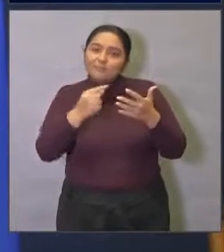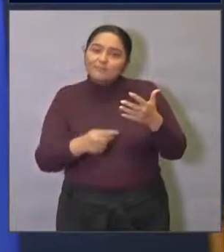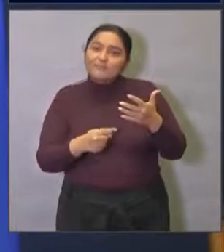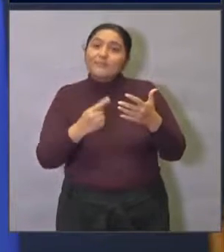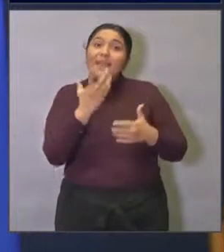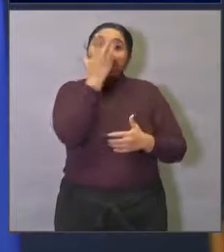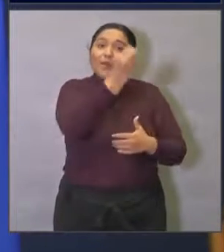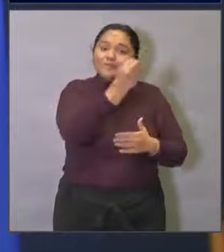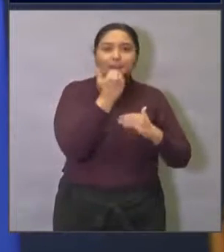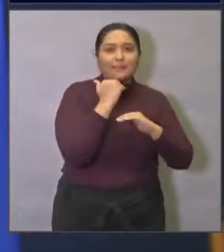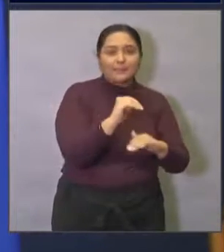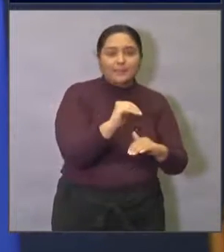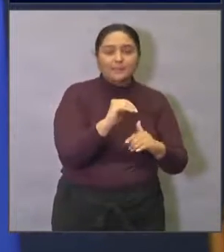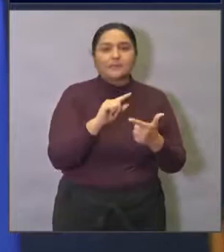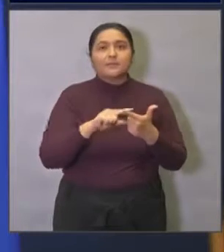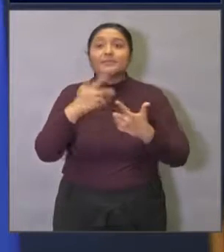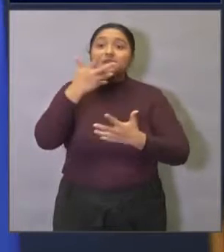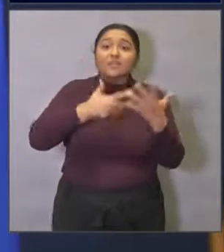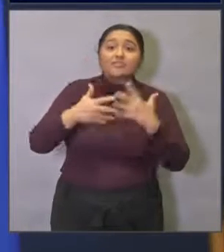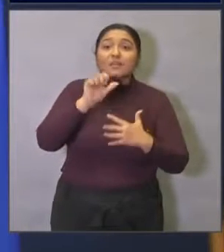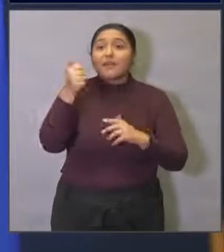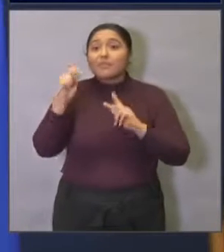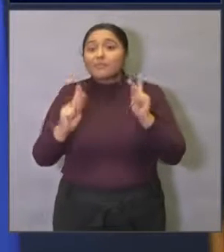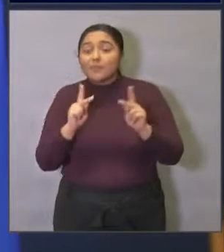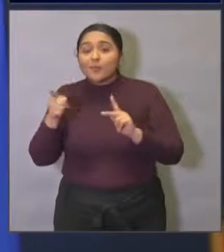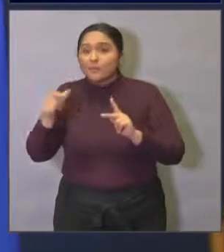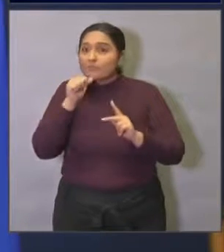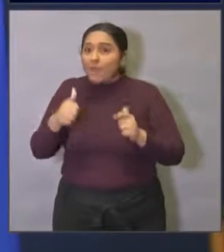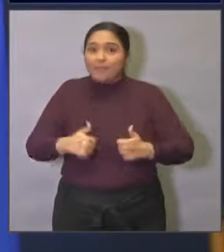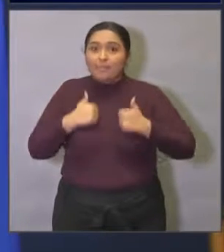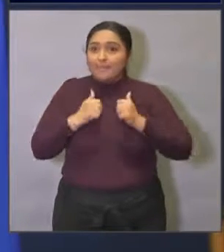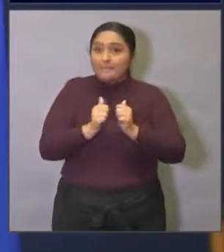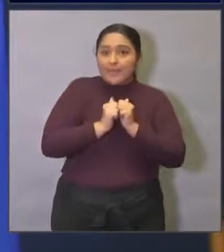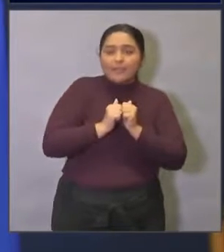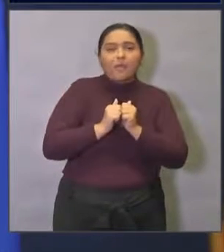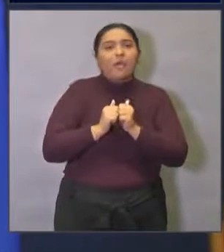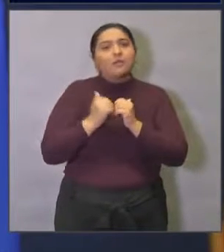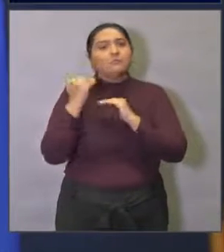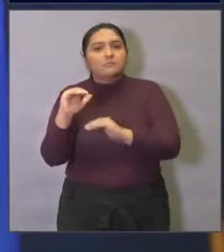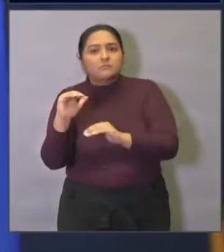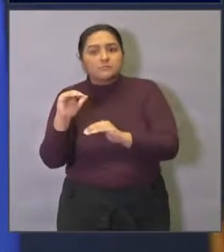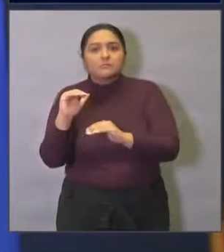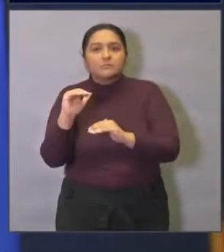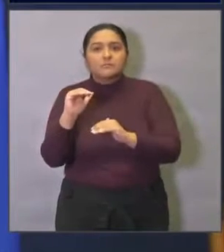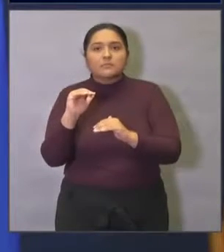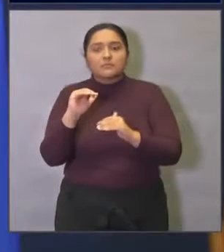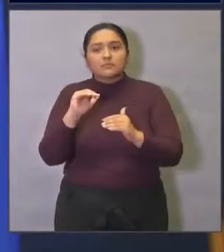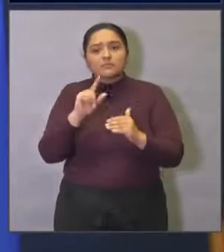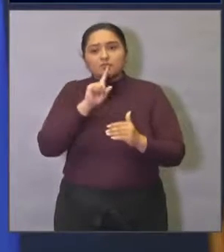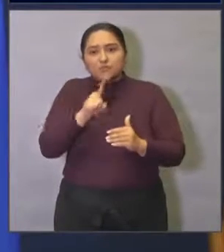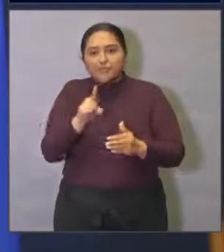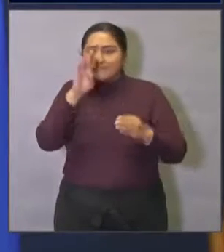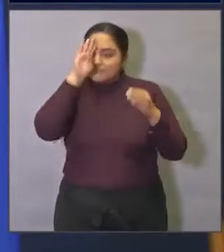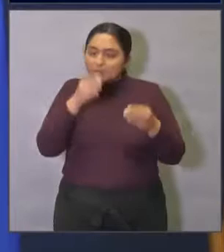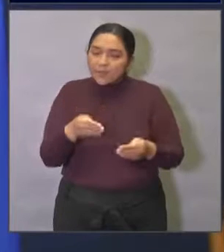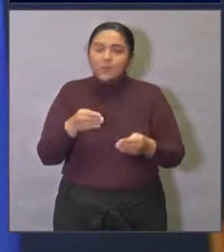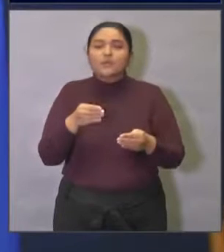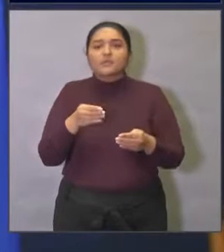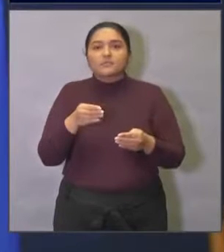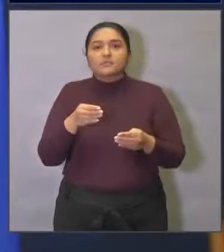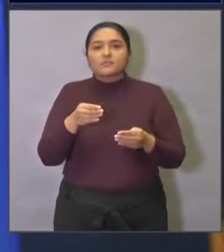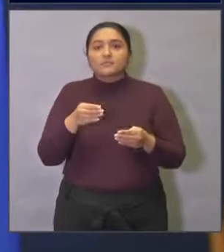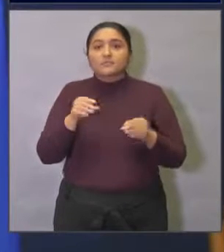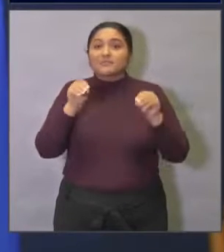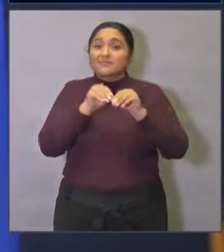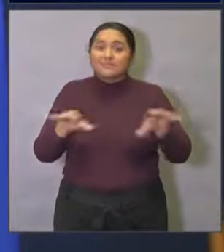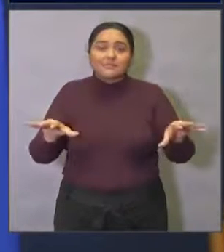limit the interactions that you have with others that are outside of your household, and really focus on decreasing the